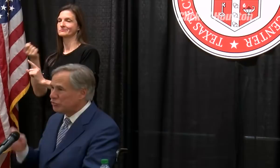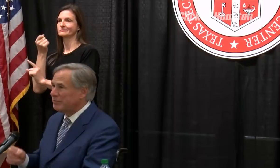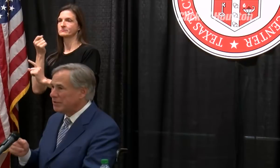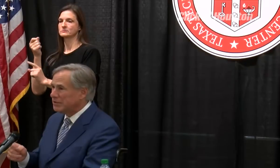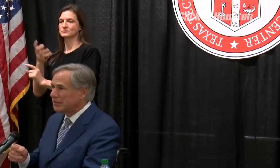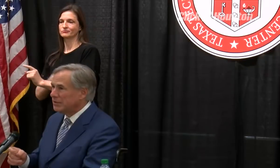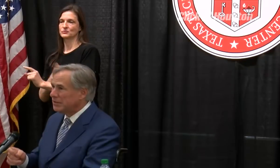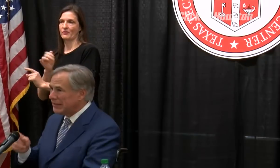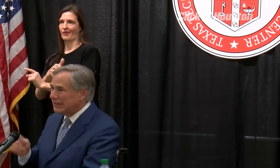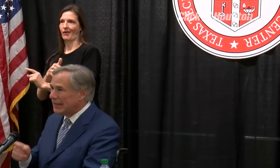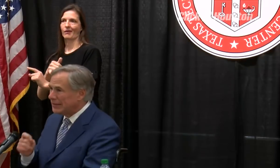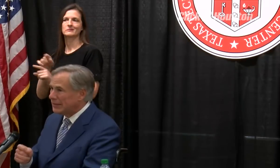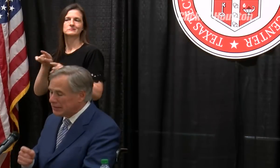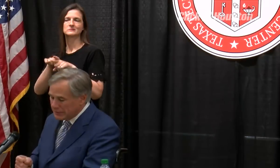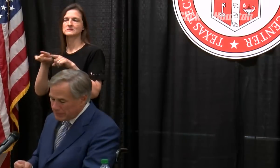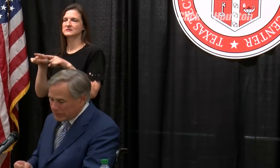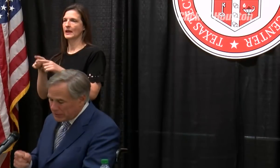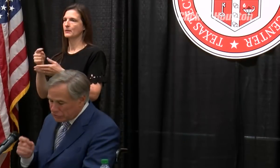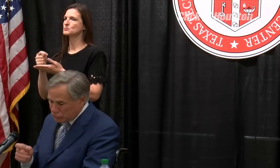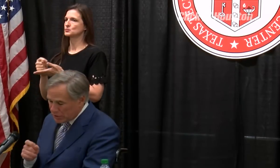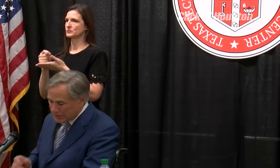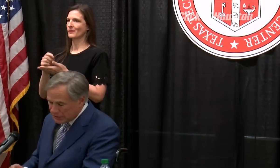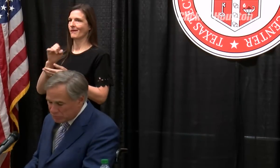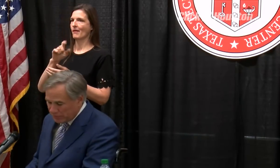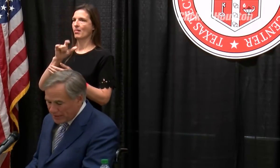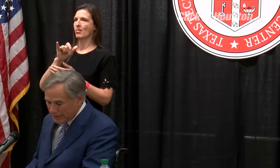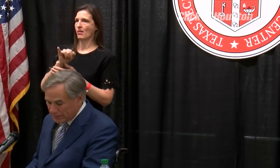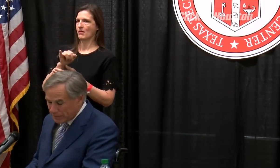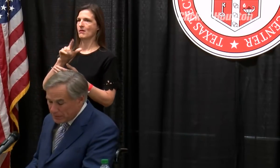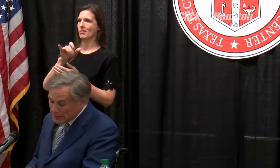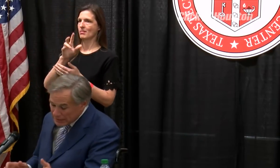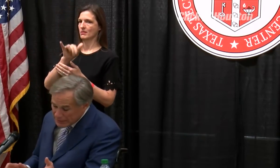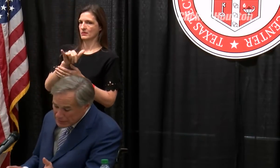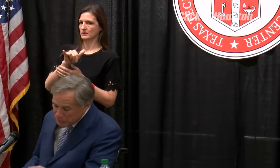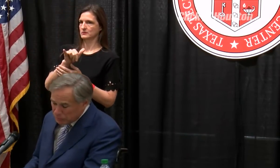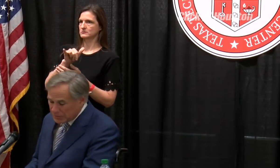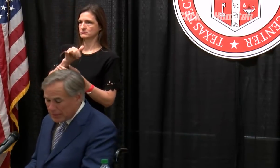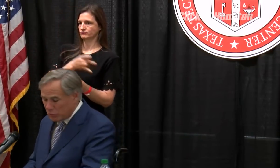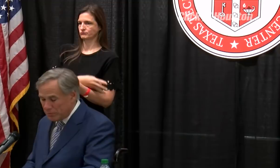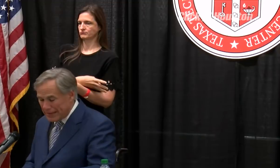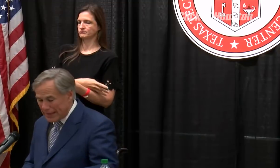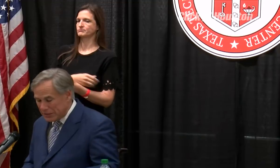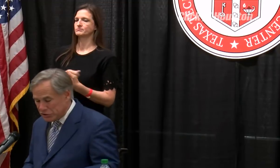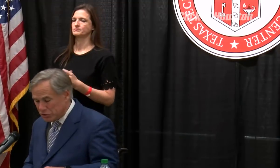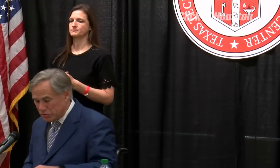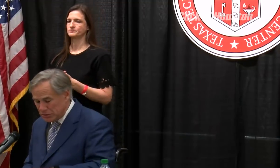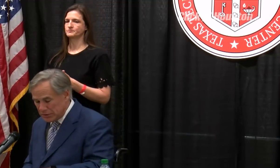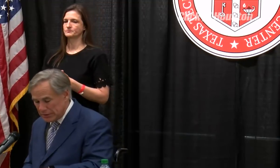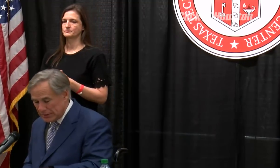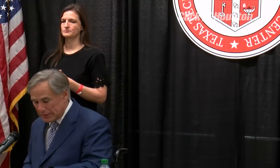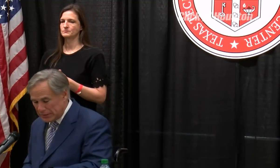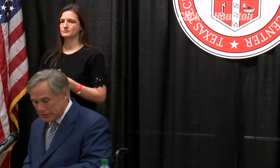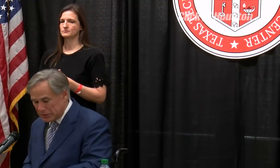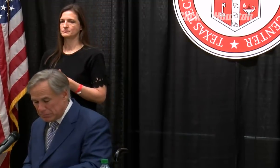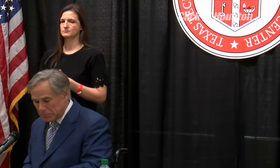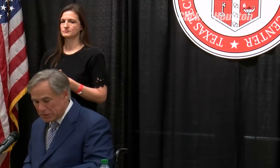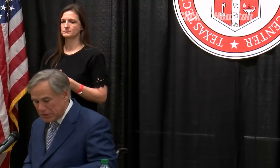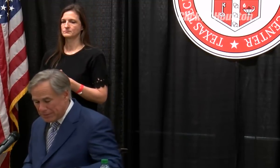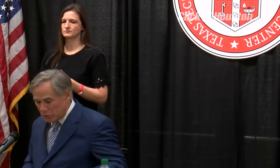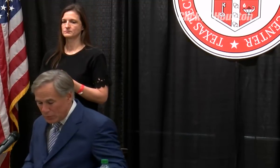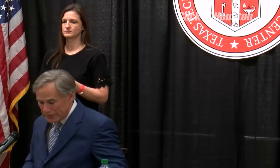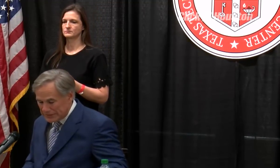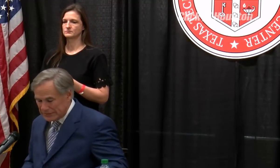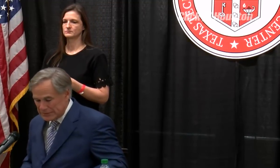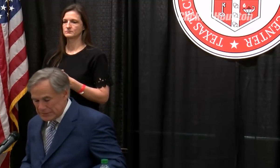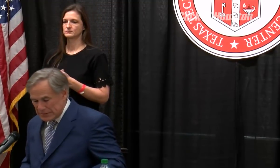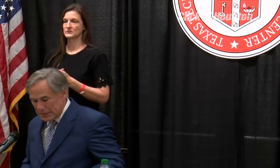type of treatment that Eli Lilly drug is providing. And then that will be added to in the